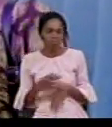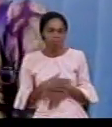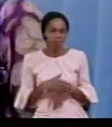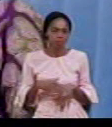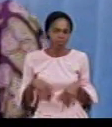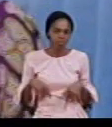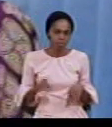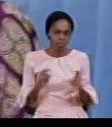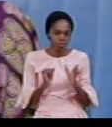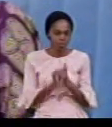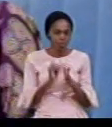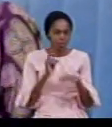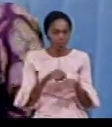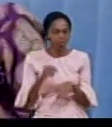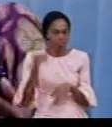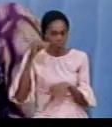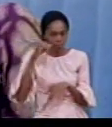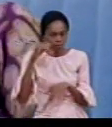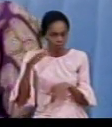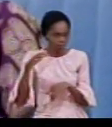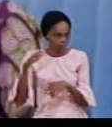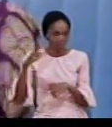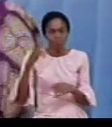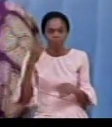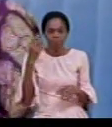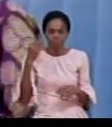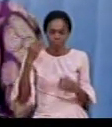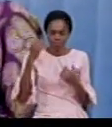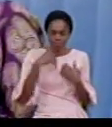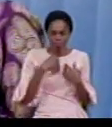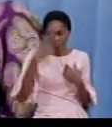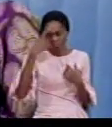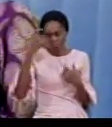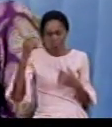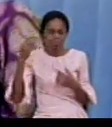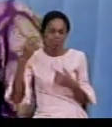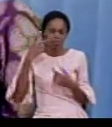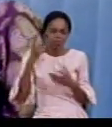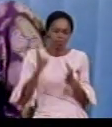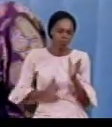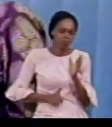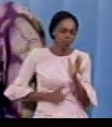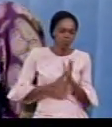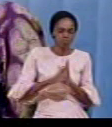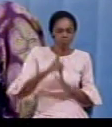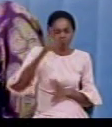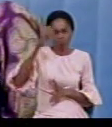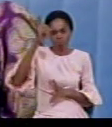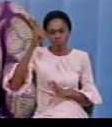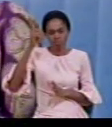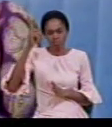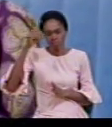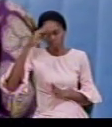in that my dream, I saw a giant man. He came. He assaulted me